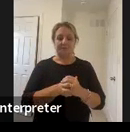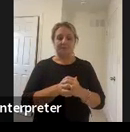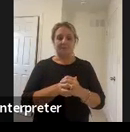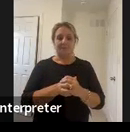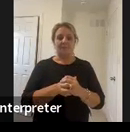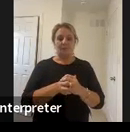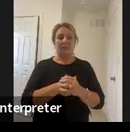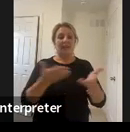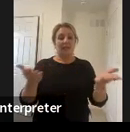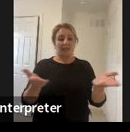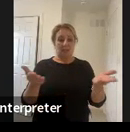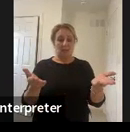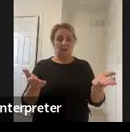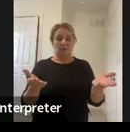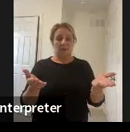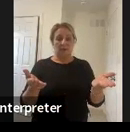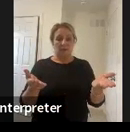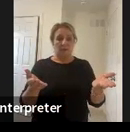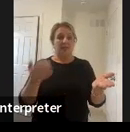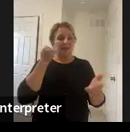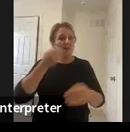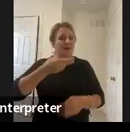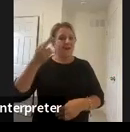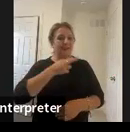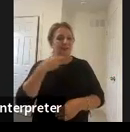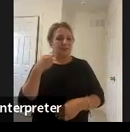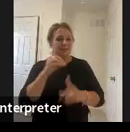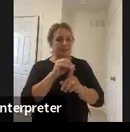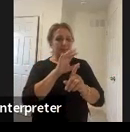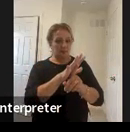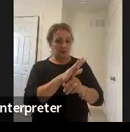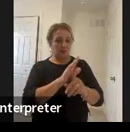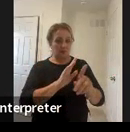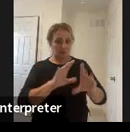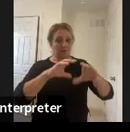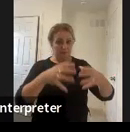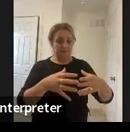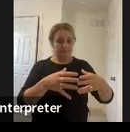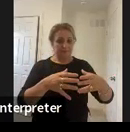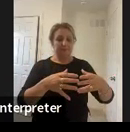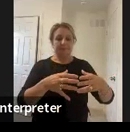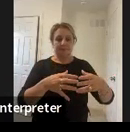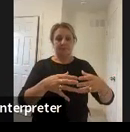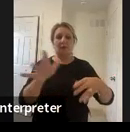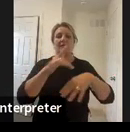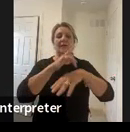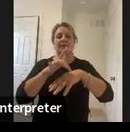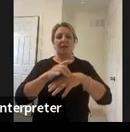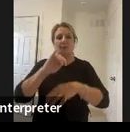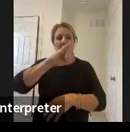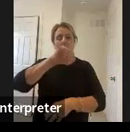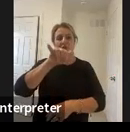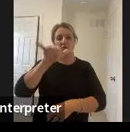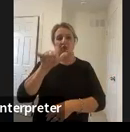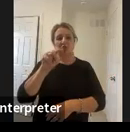members of the public who may be high risk of exposure, Jynneos is the current available vaccine